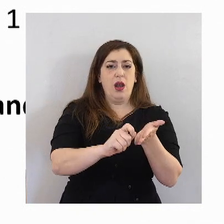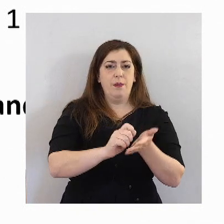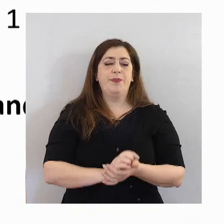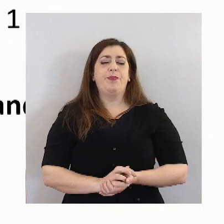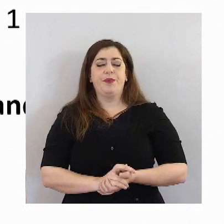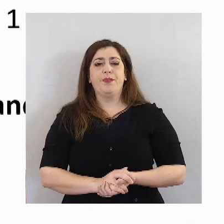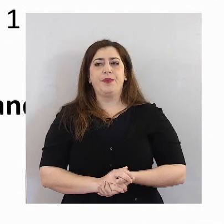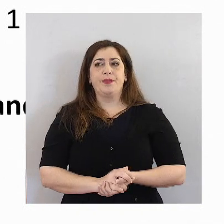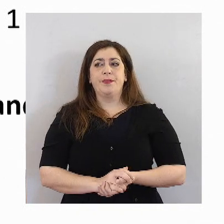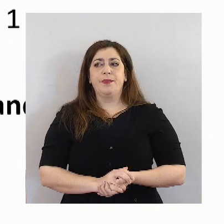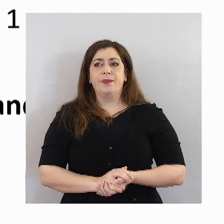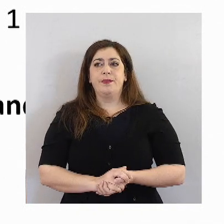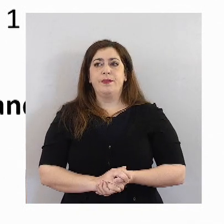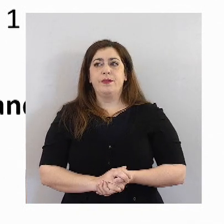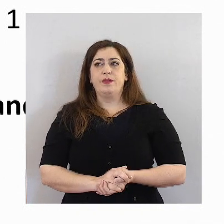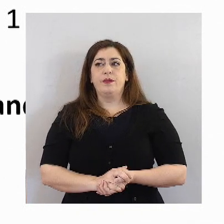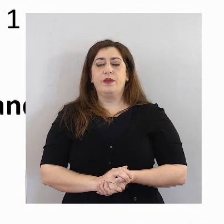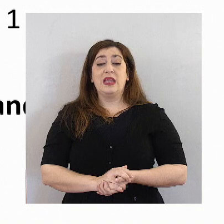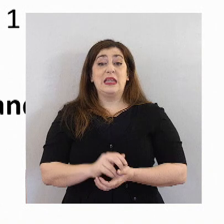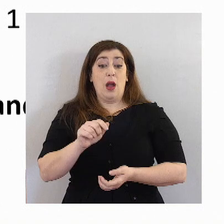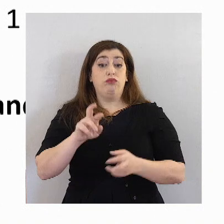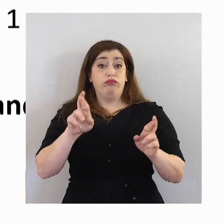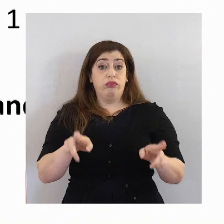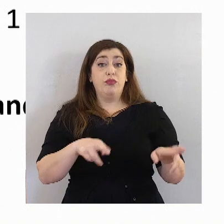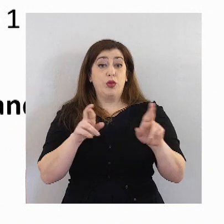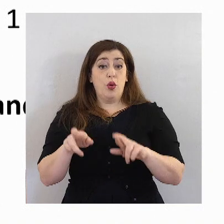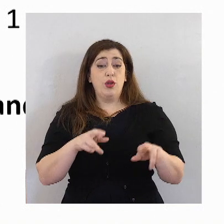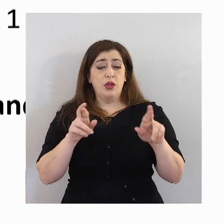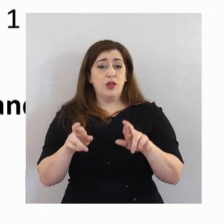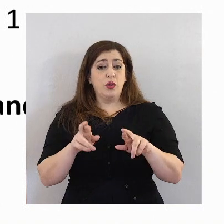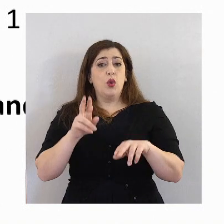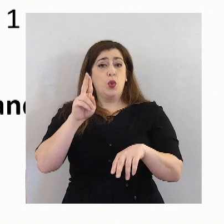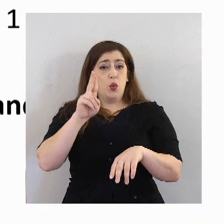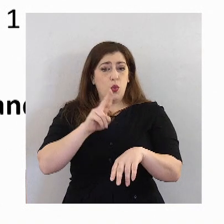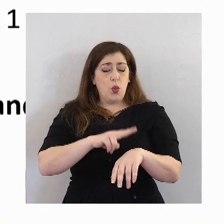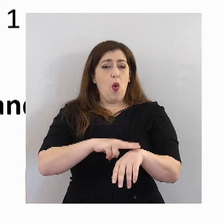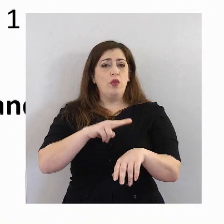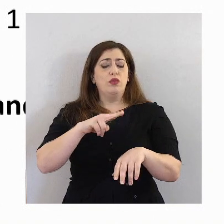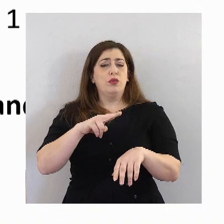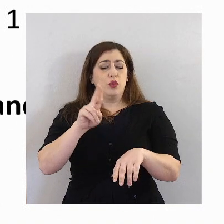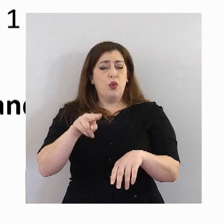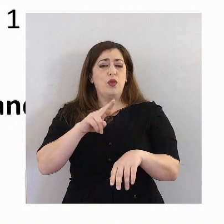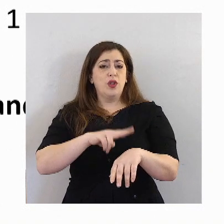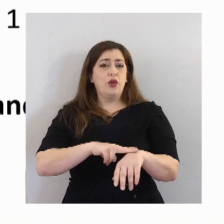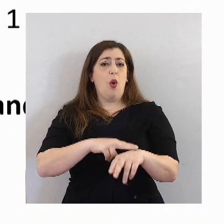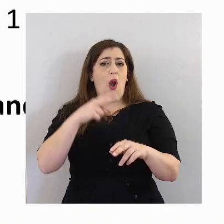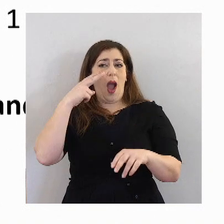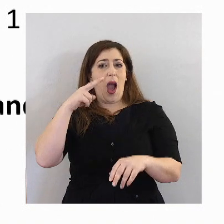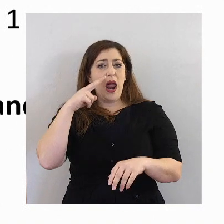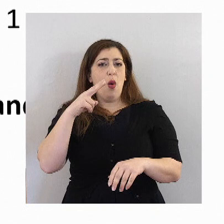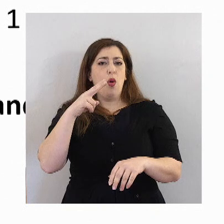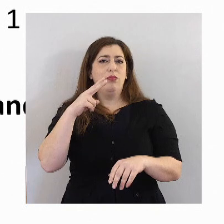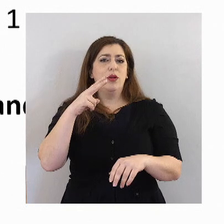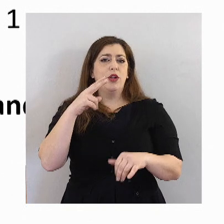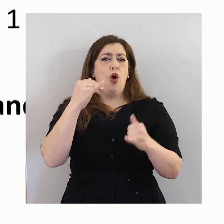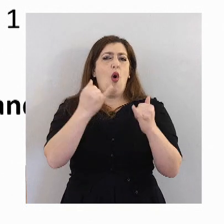The recording of the session was also made available to be streamed offline on a